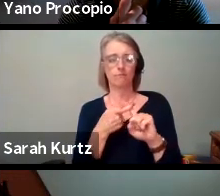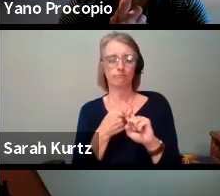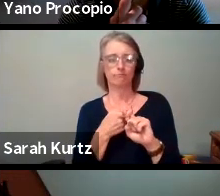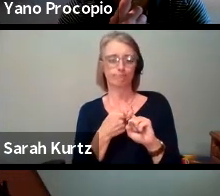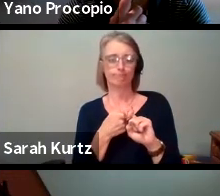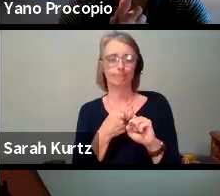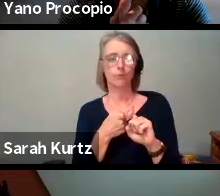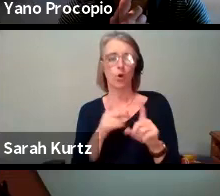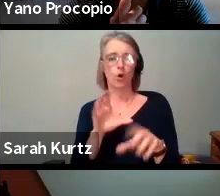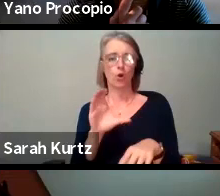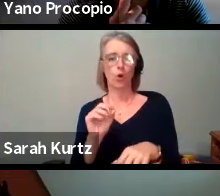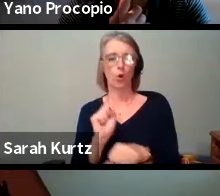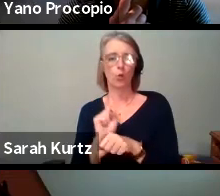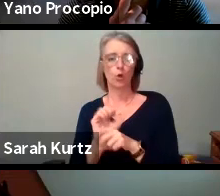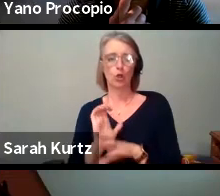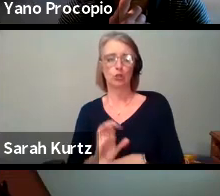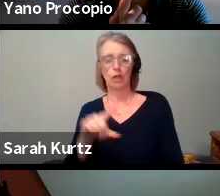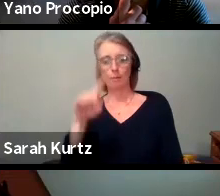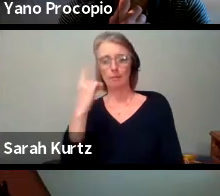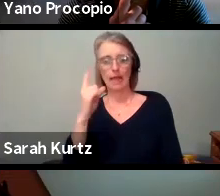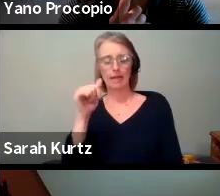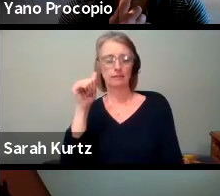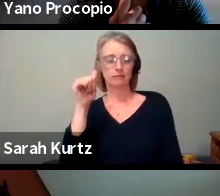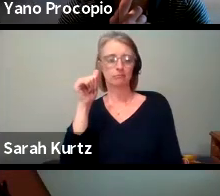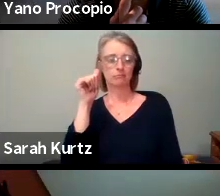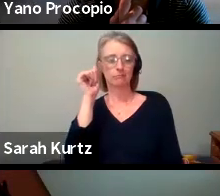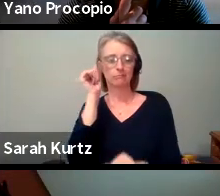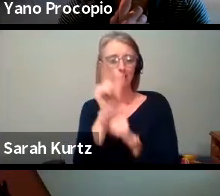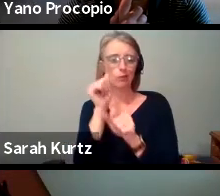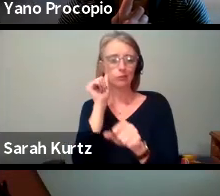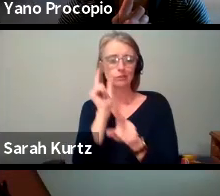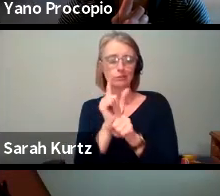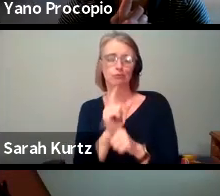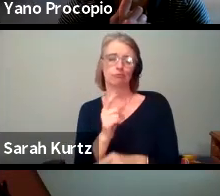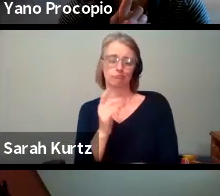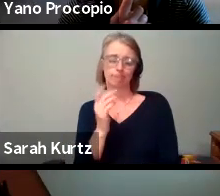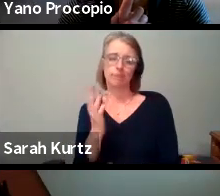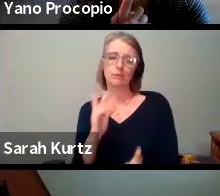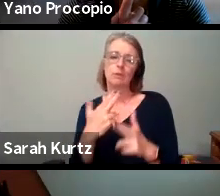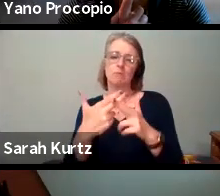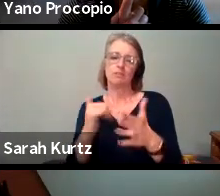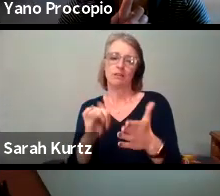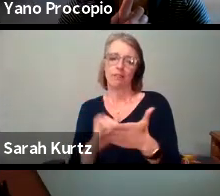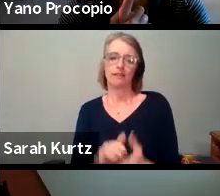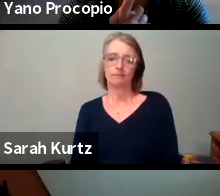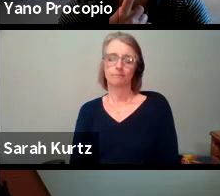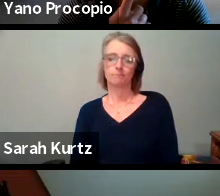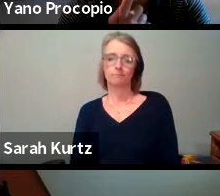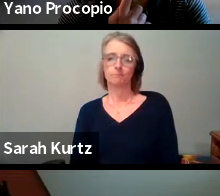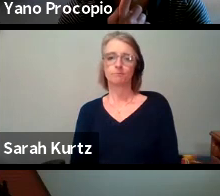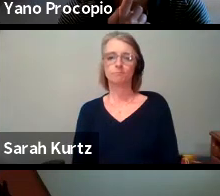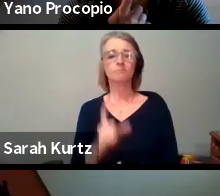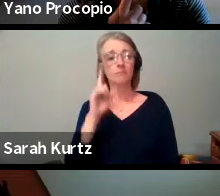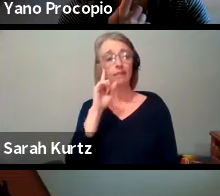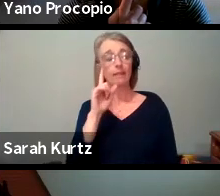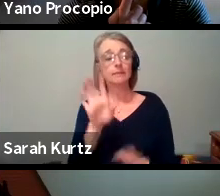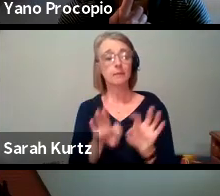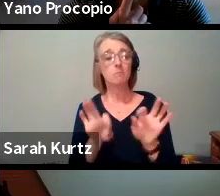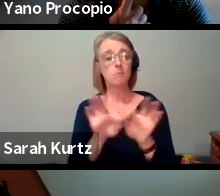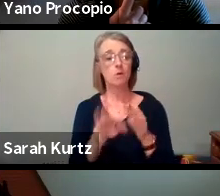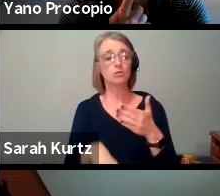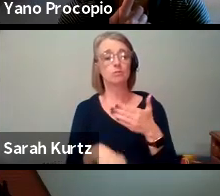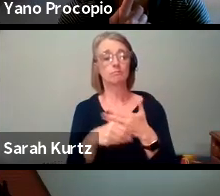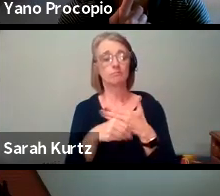our colleagues, our Black brothers and sisters. So I just wanted to mention that. Thank you, Jill. I think that's an important item to add to